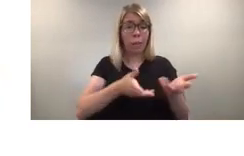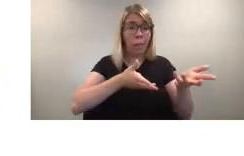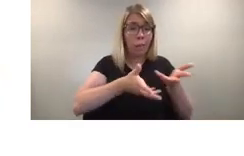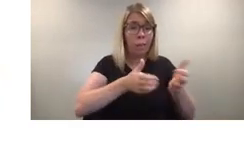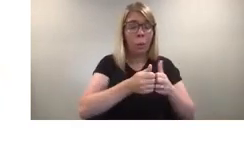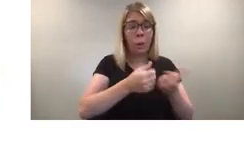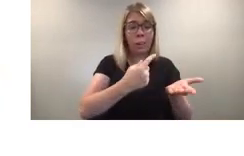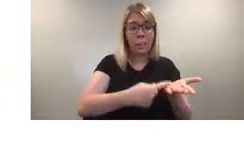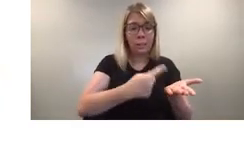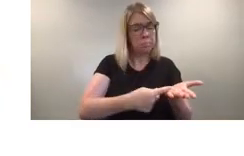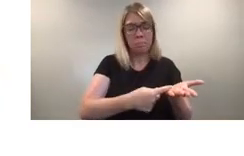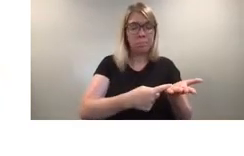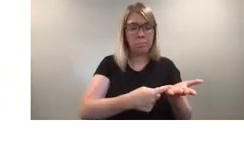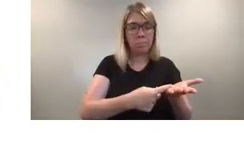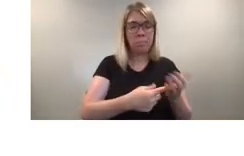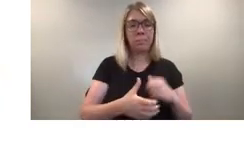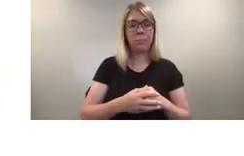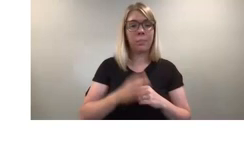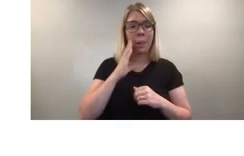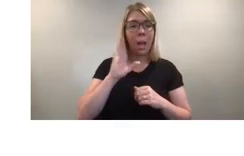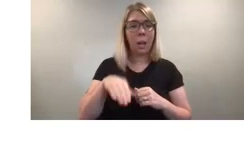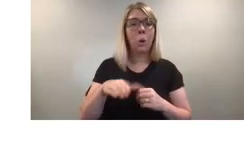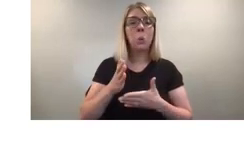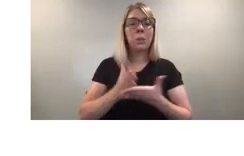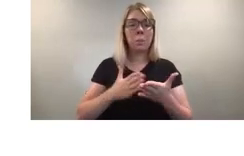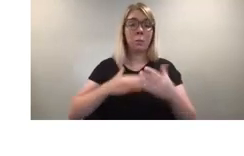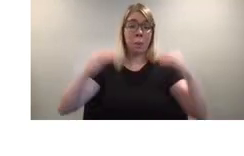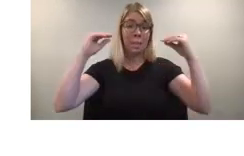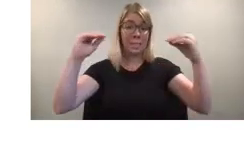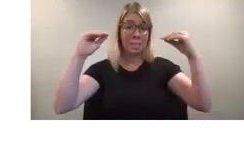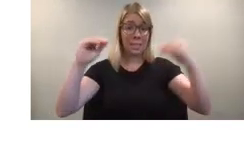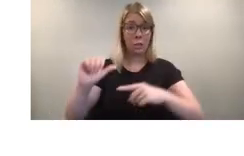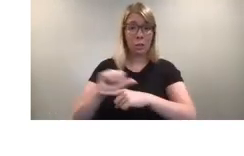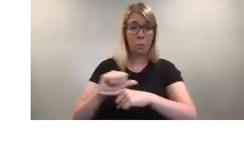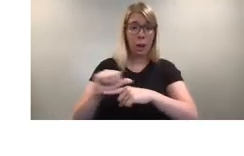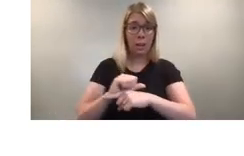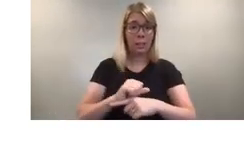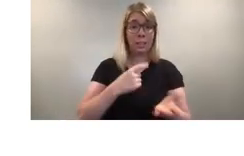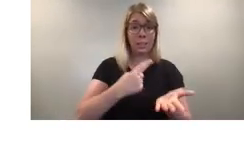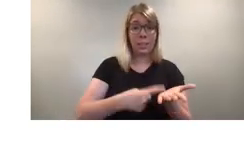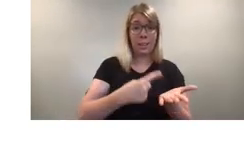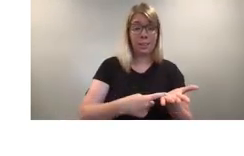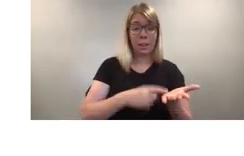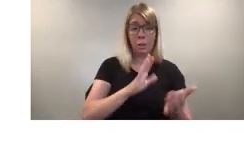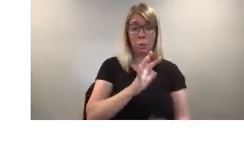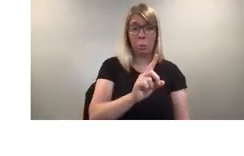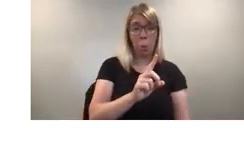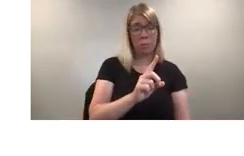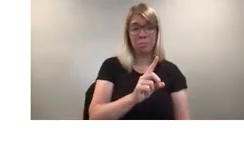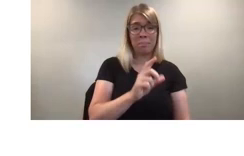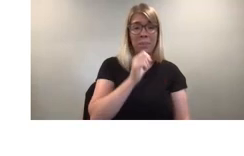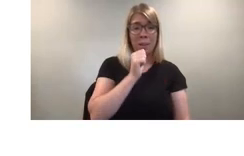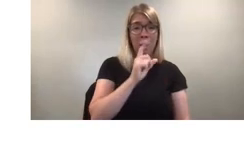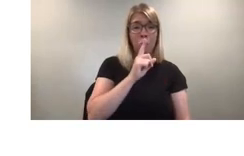know in some of my own teaching practices, discussion boards have not gone as well as I would have liked them